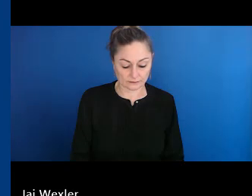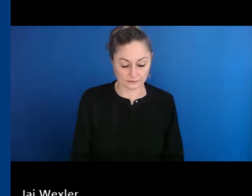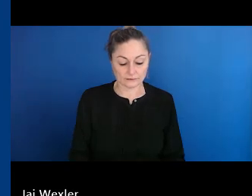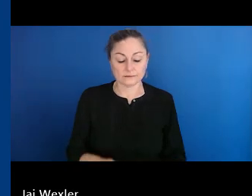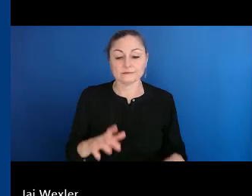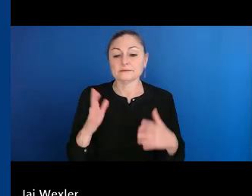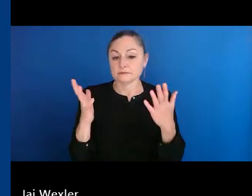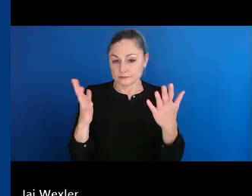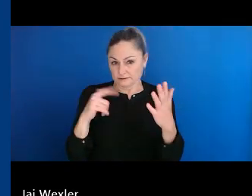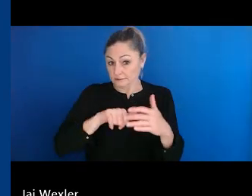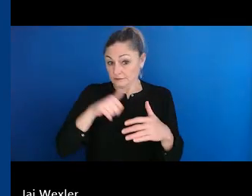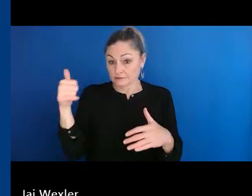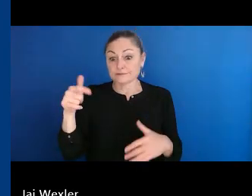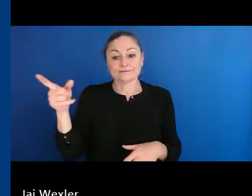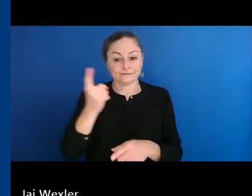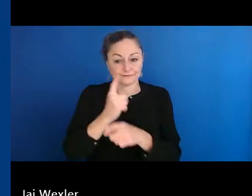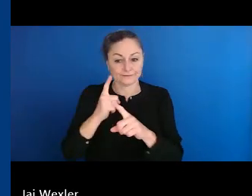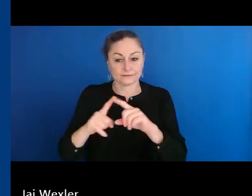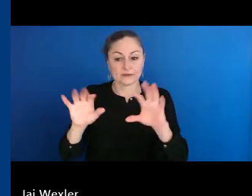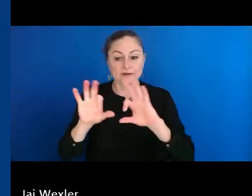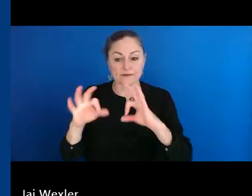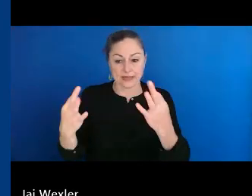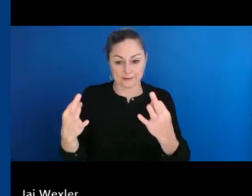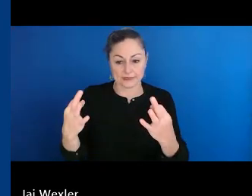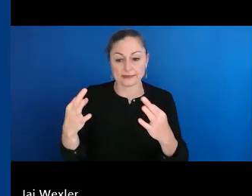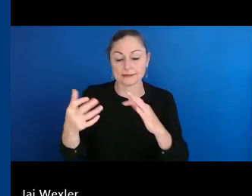Yeah, families with children, familial status.